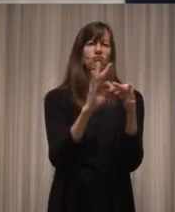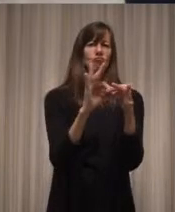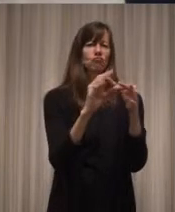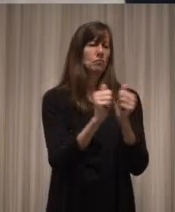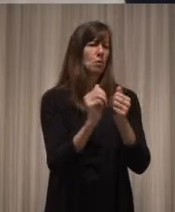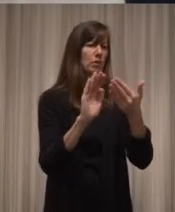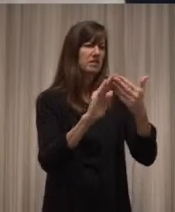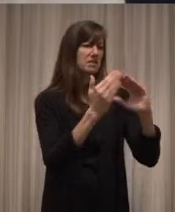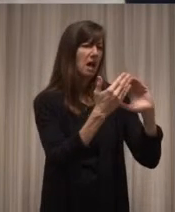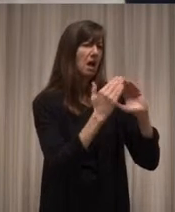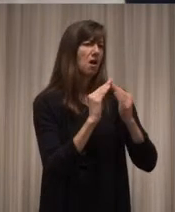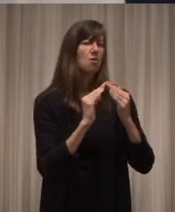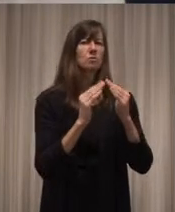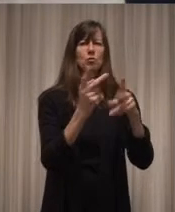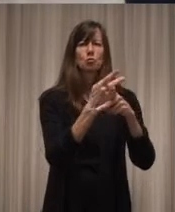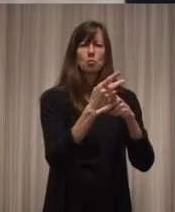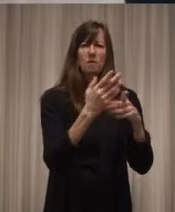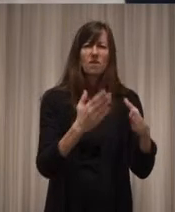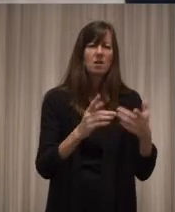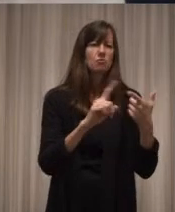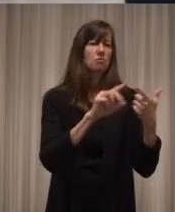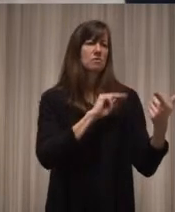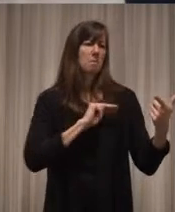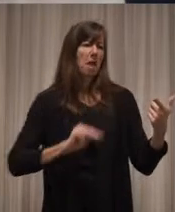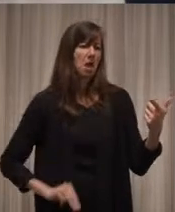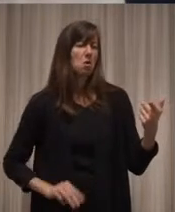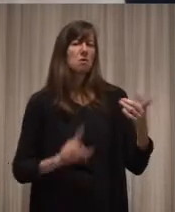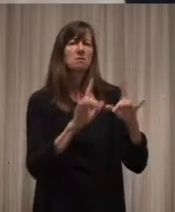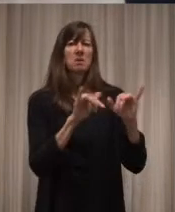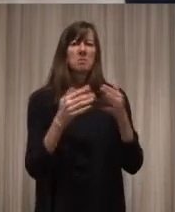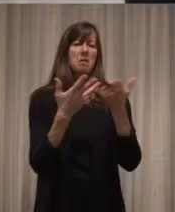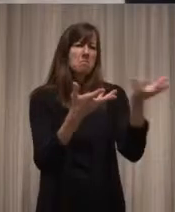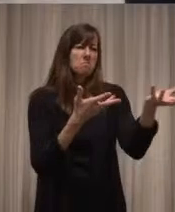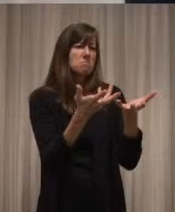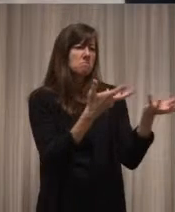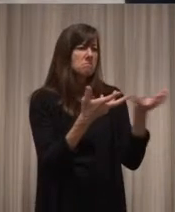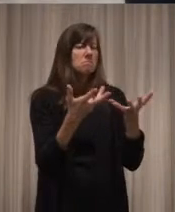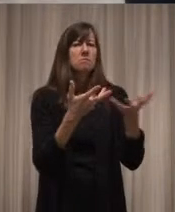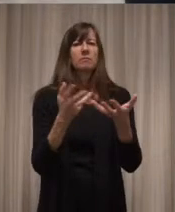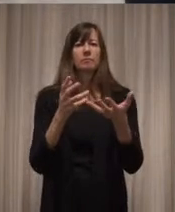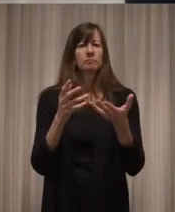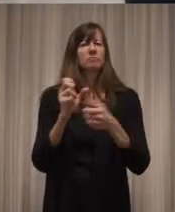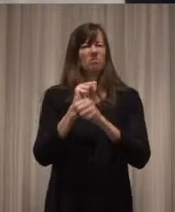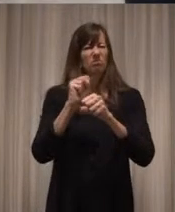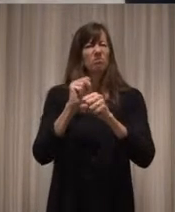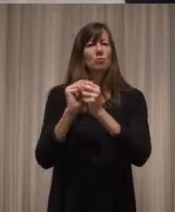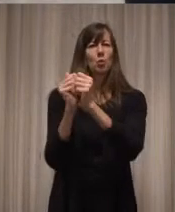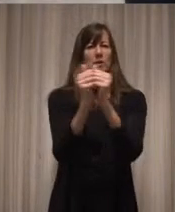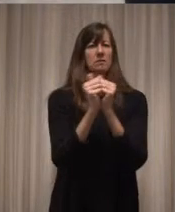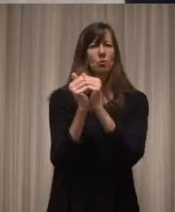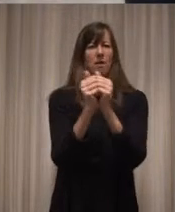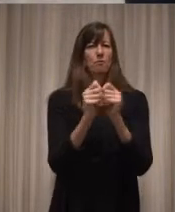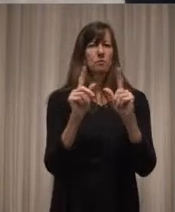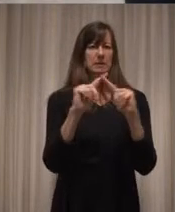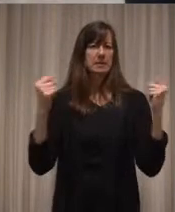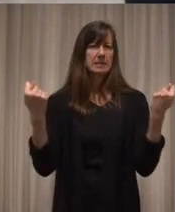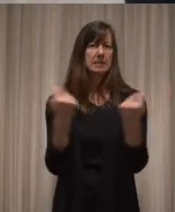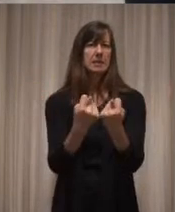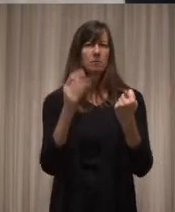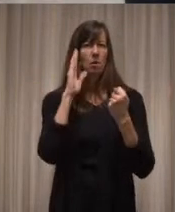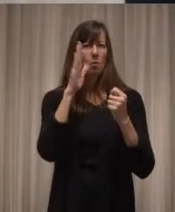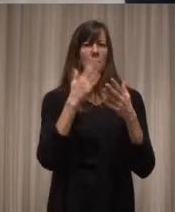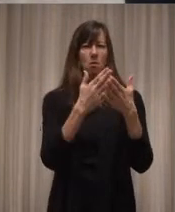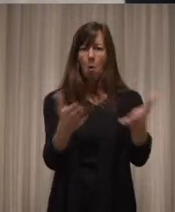and mayors throughout the last few days. We're going to be working as a team across the county to make sure that any gaps